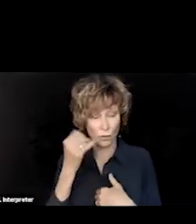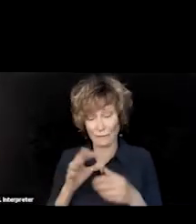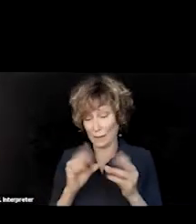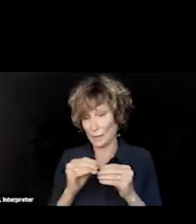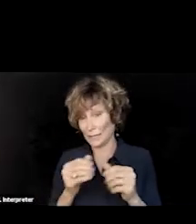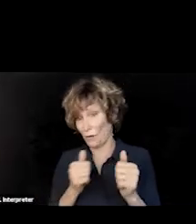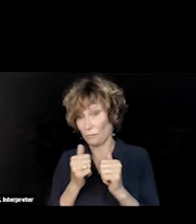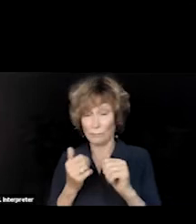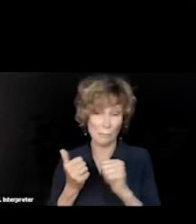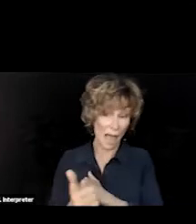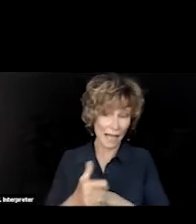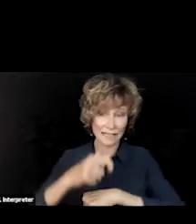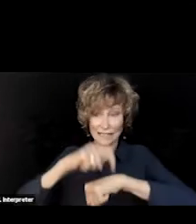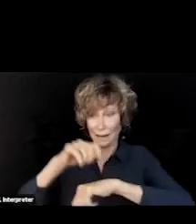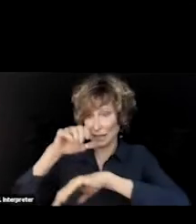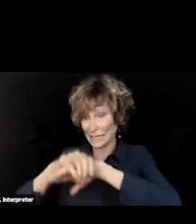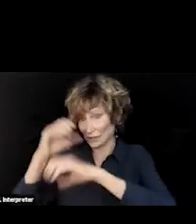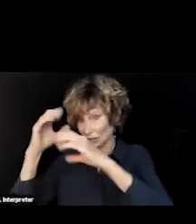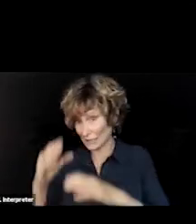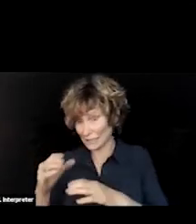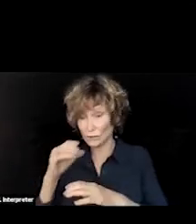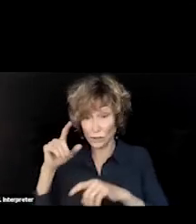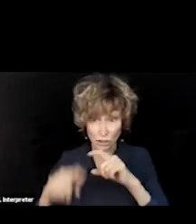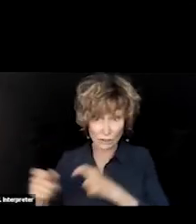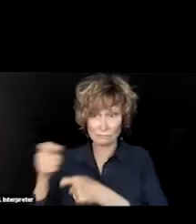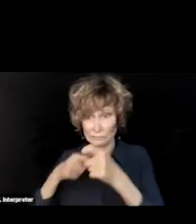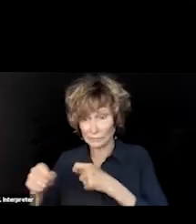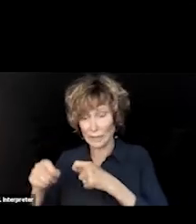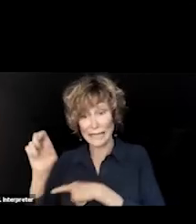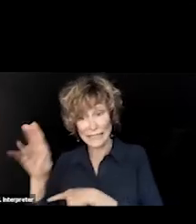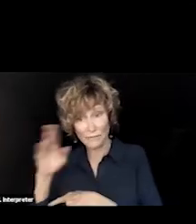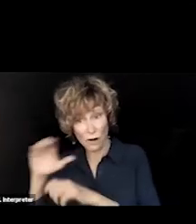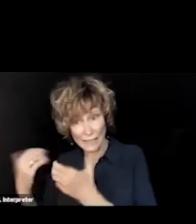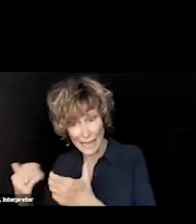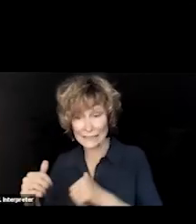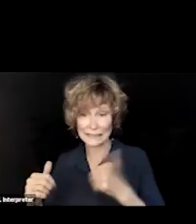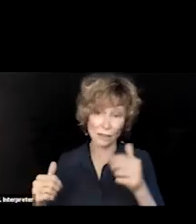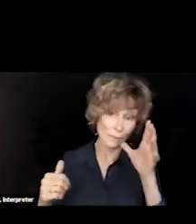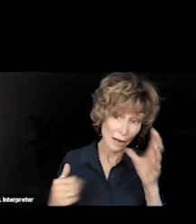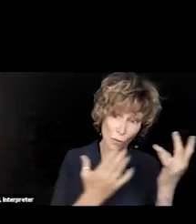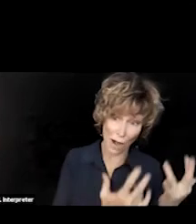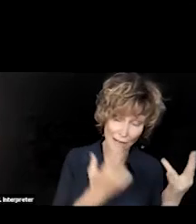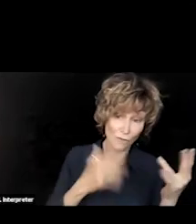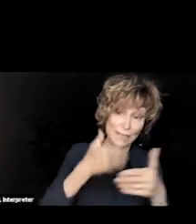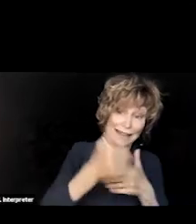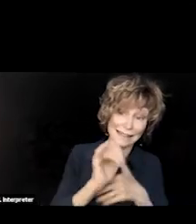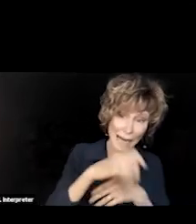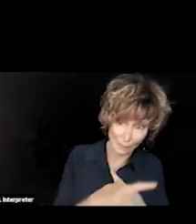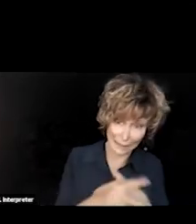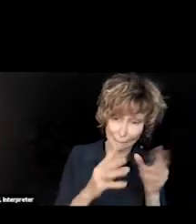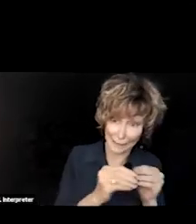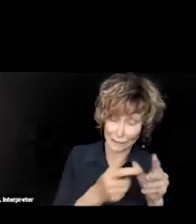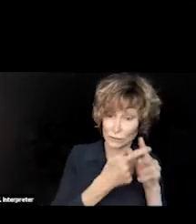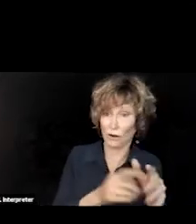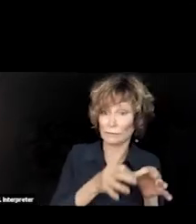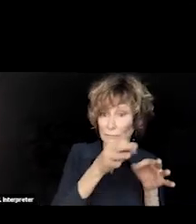ran over, that English teacher wouldn't have coverage for her next class. And I knew there'd be another parent waiting for the next IEP meeting, which would start